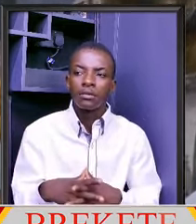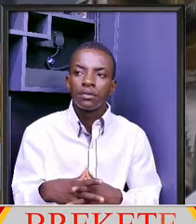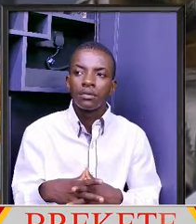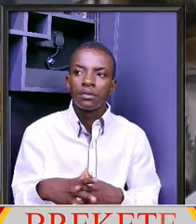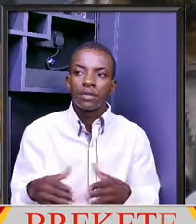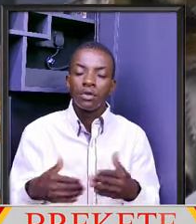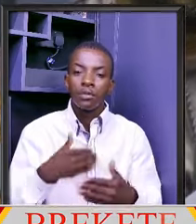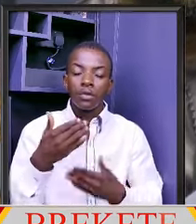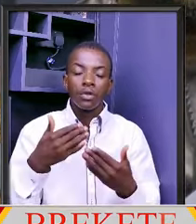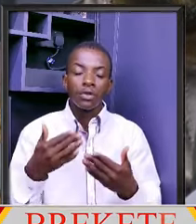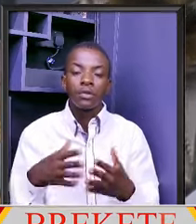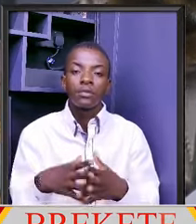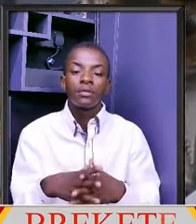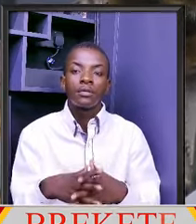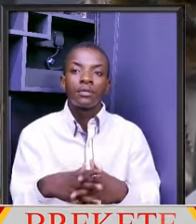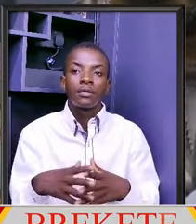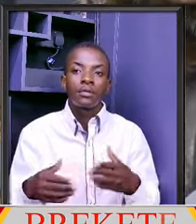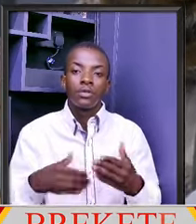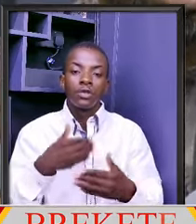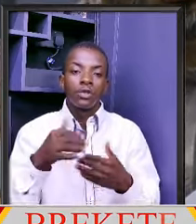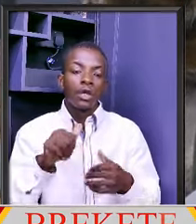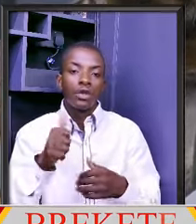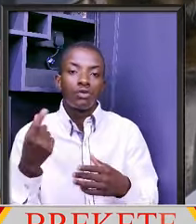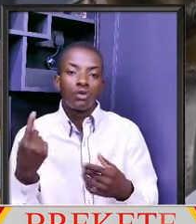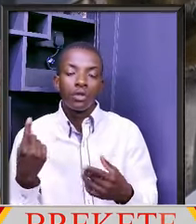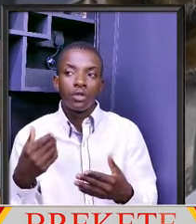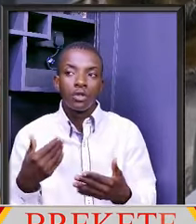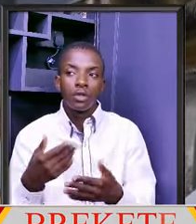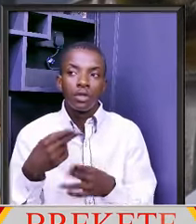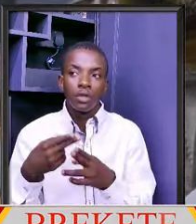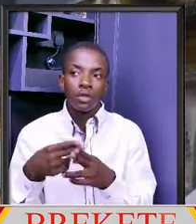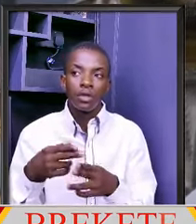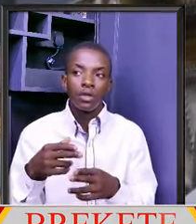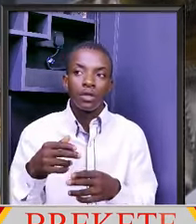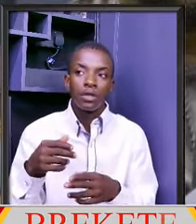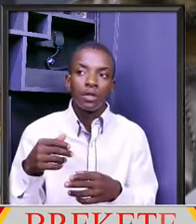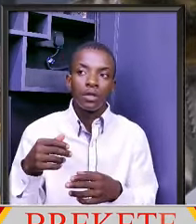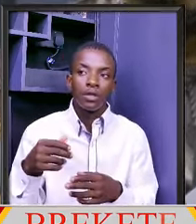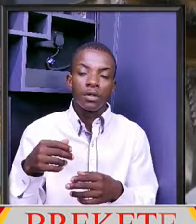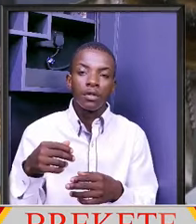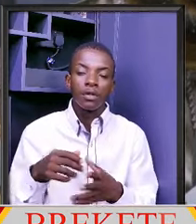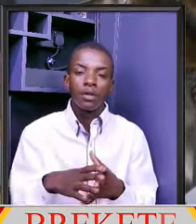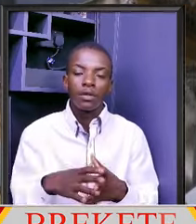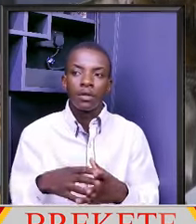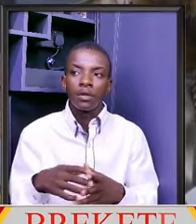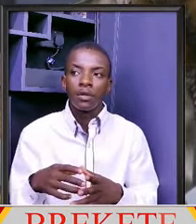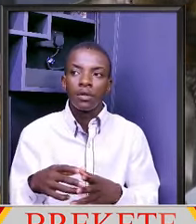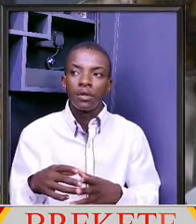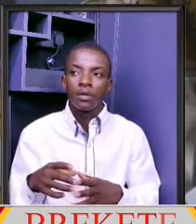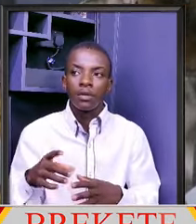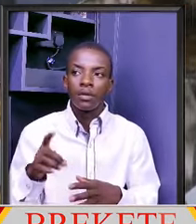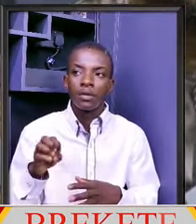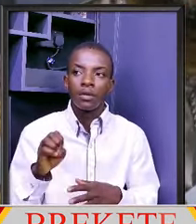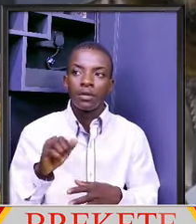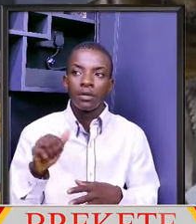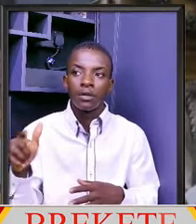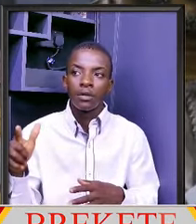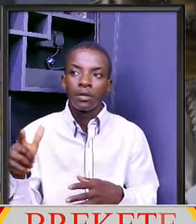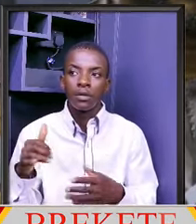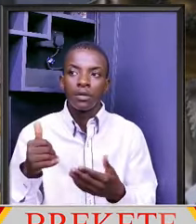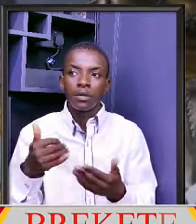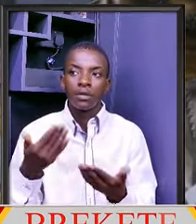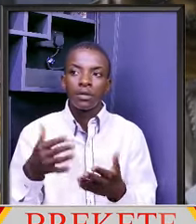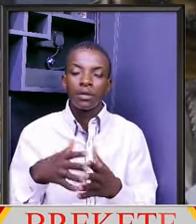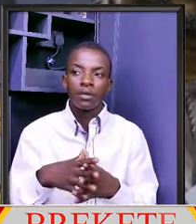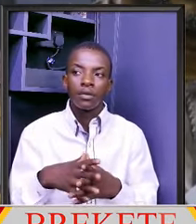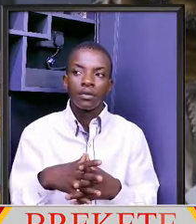Is your process now? Oh, they are processing another one. Another name, the name Akomora. Yes, add dealer. We can add dealer inside. So that they can remove anybody to see you and